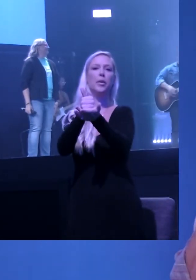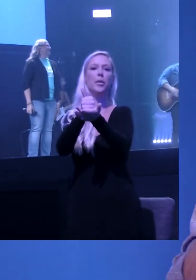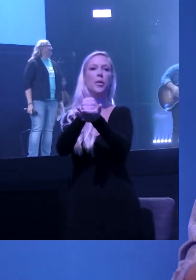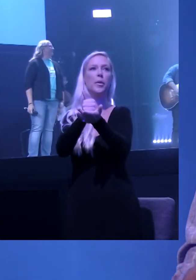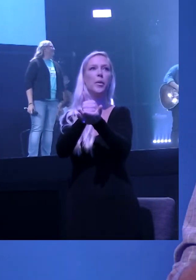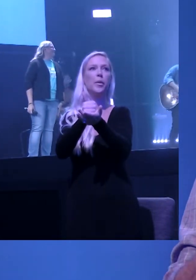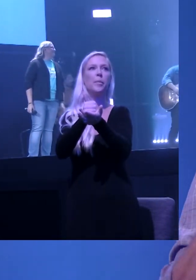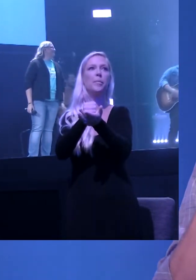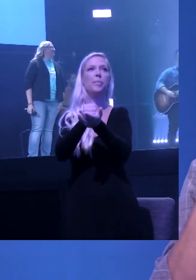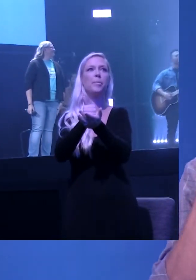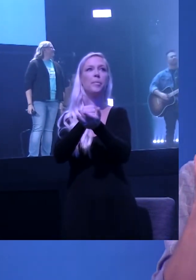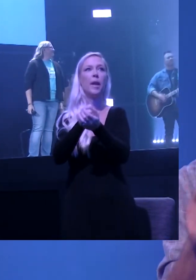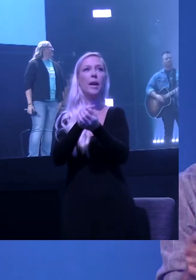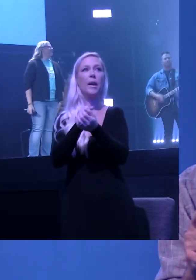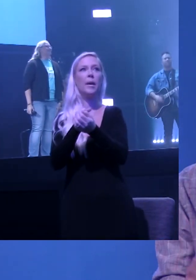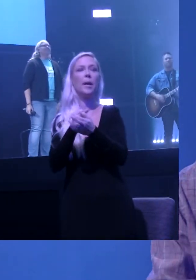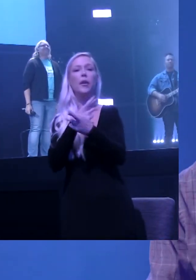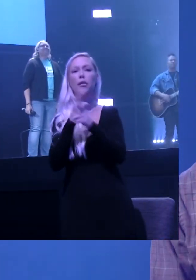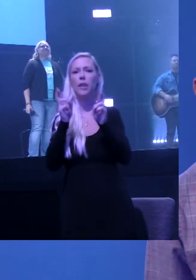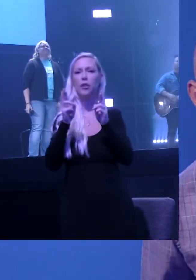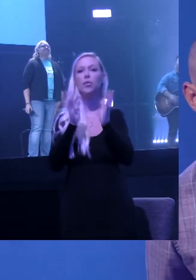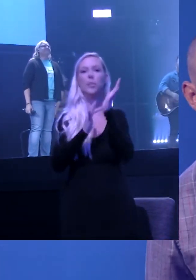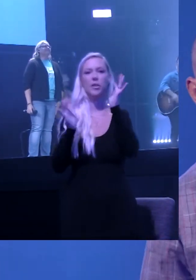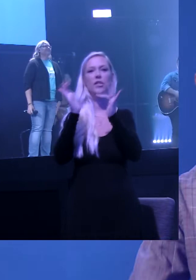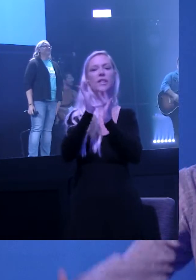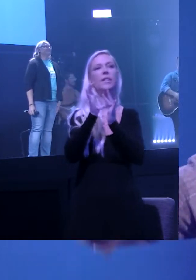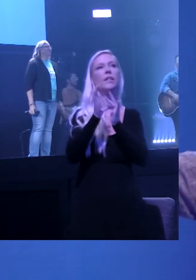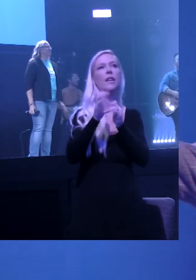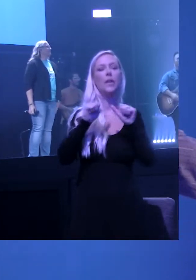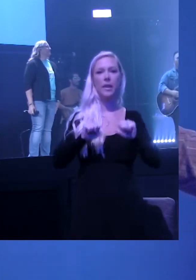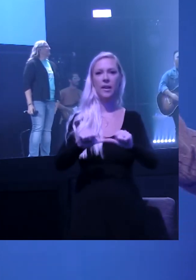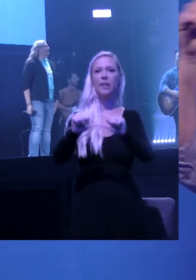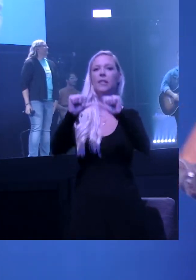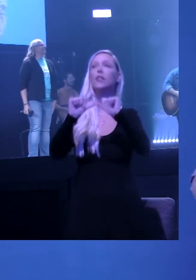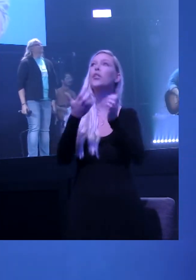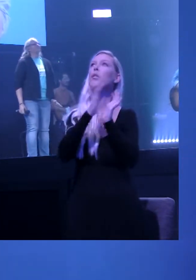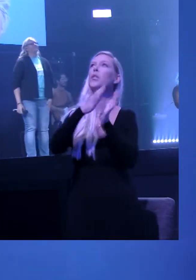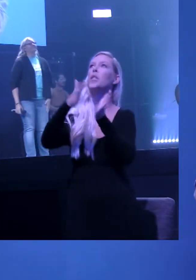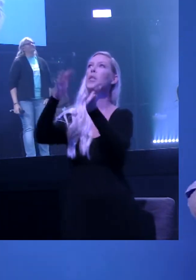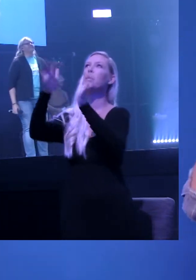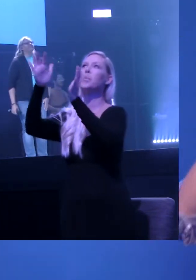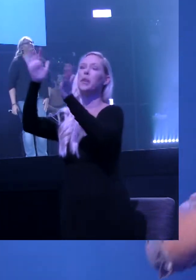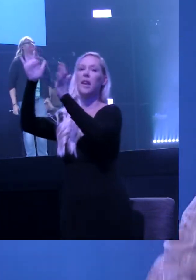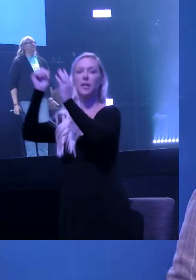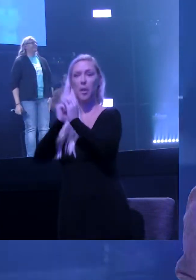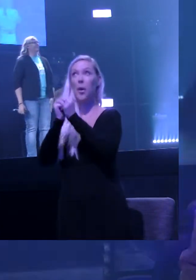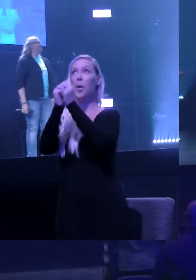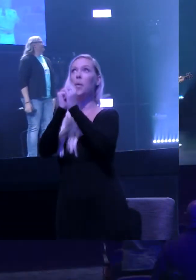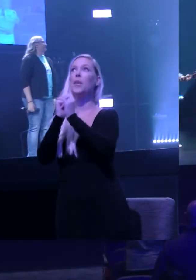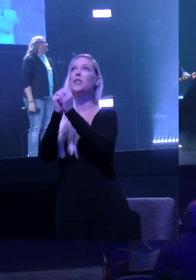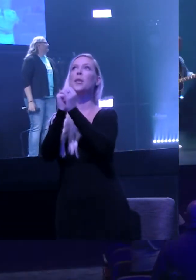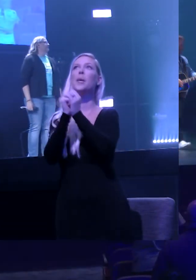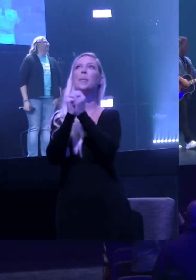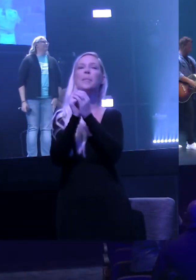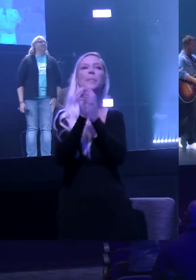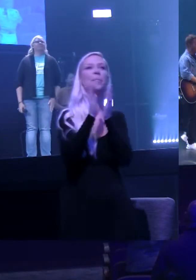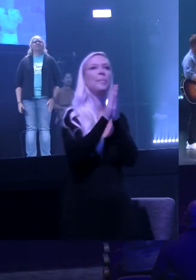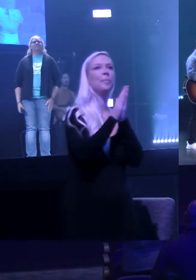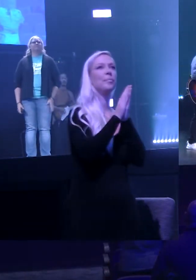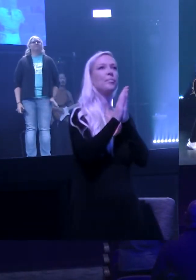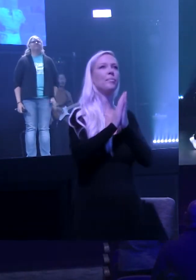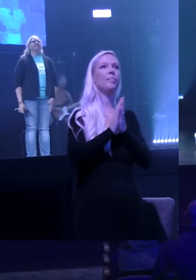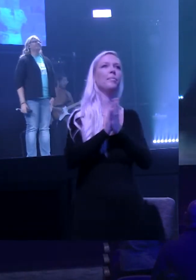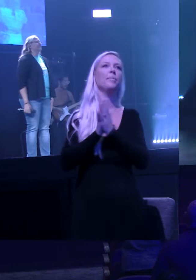towards Jesus. And we get to continue to do that right now as we lift these praises to Him.